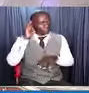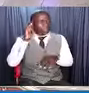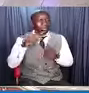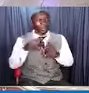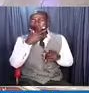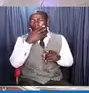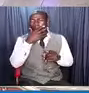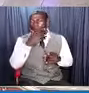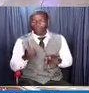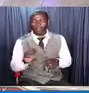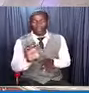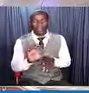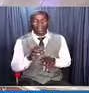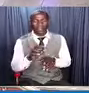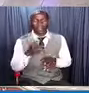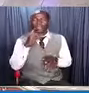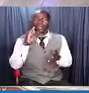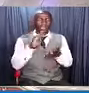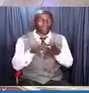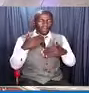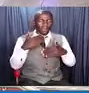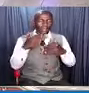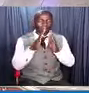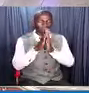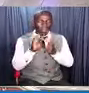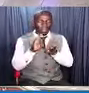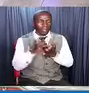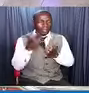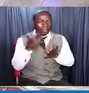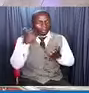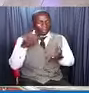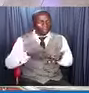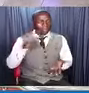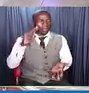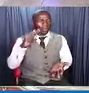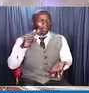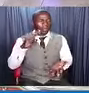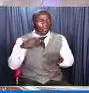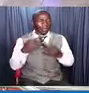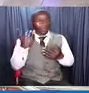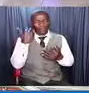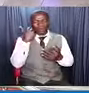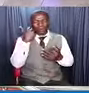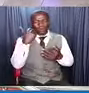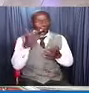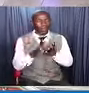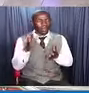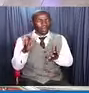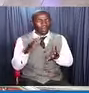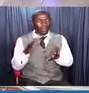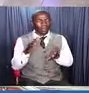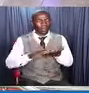Kwa wazee. To the church elders. Na ulisema tukiomba. And you said when we pray, mgonjwa huyo atainuka. The sick will be hata kama okay. Liko neno, even though there is a